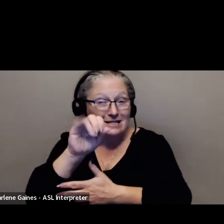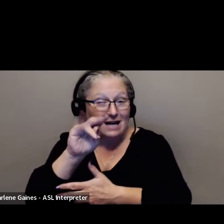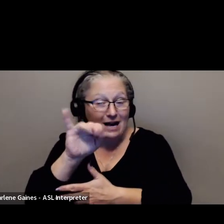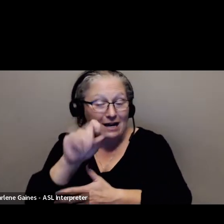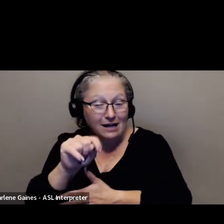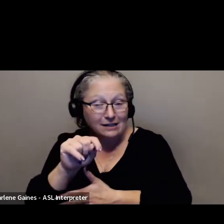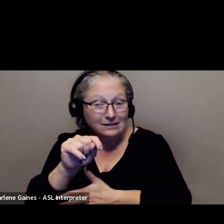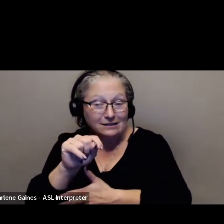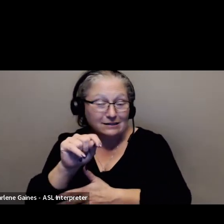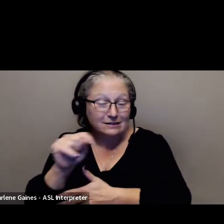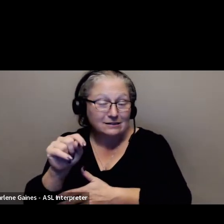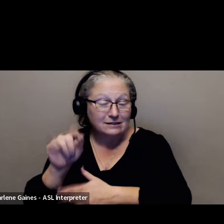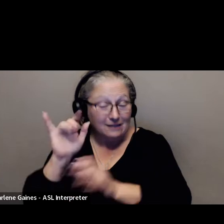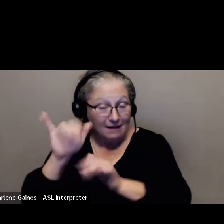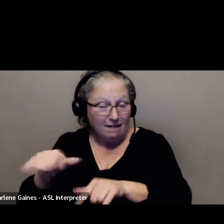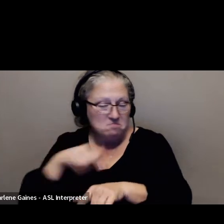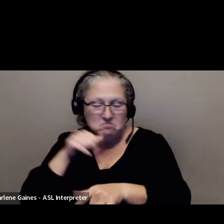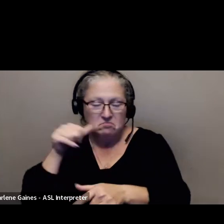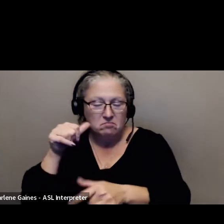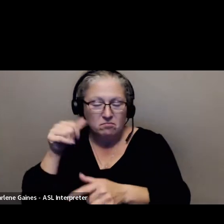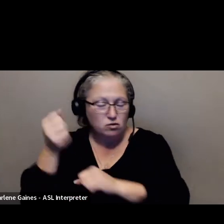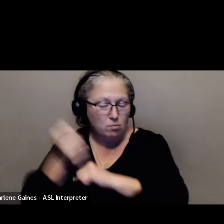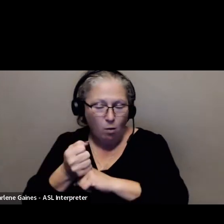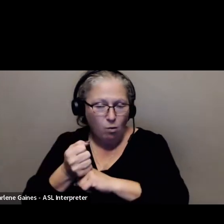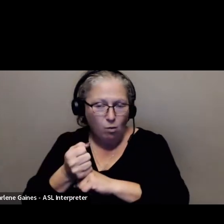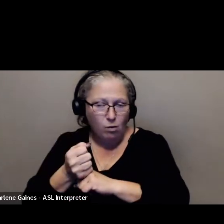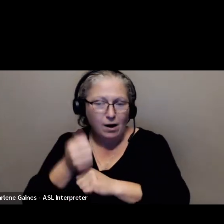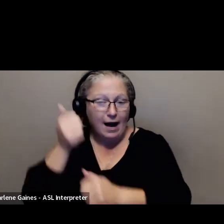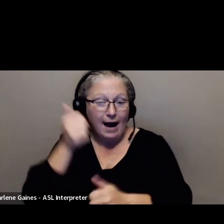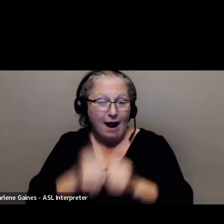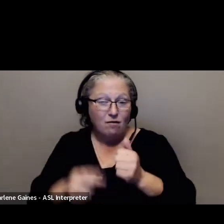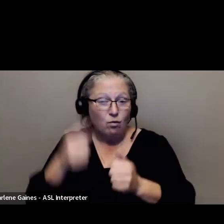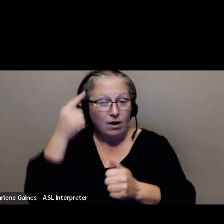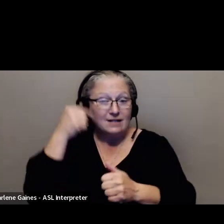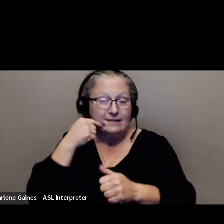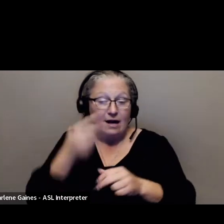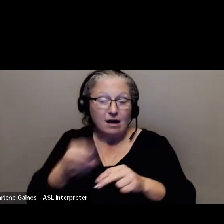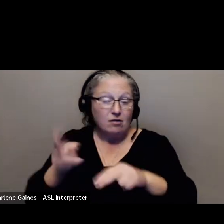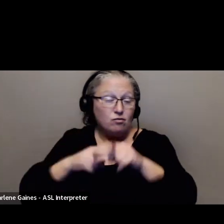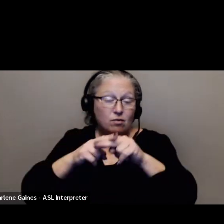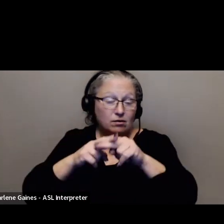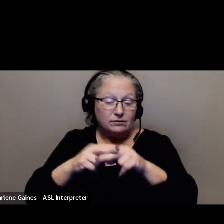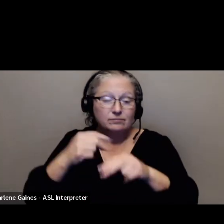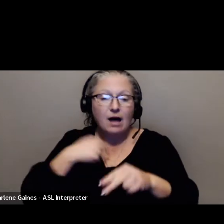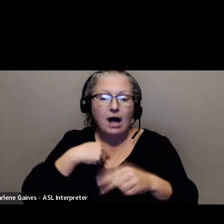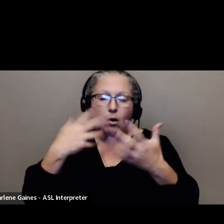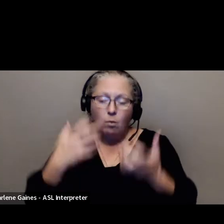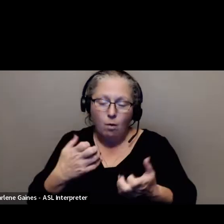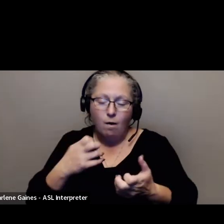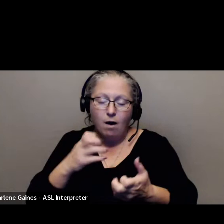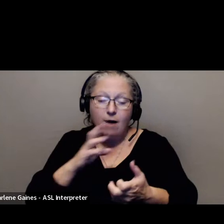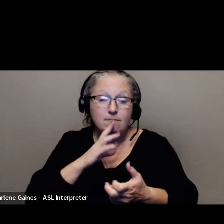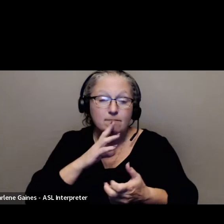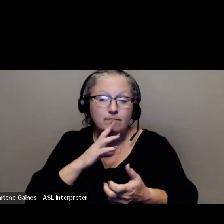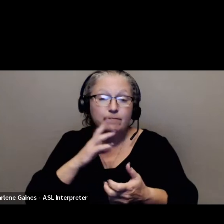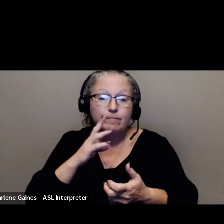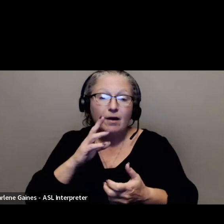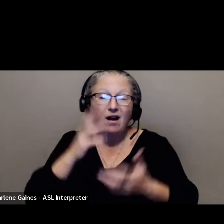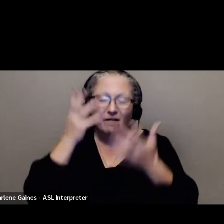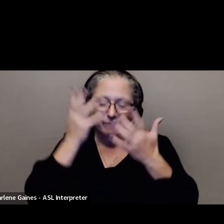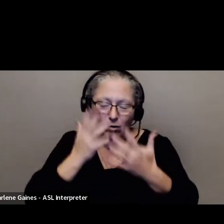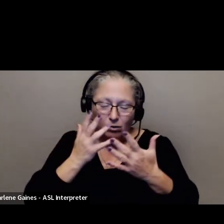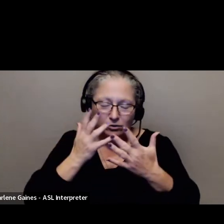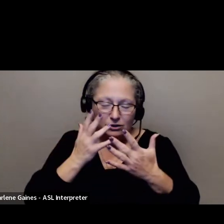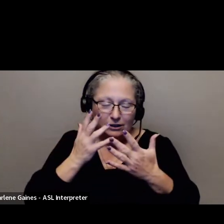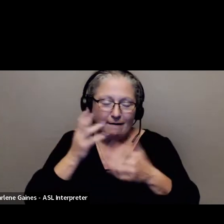the movement, as everybody wants to say, is on the rise. I really do want to say that, as unfortunate as